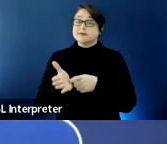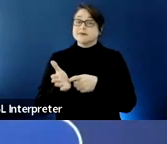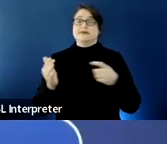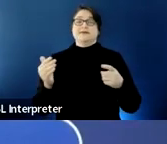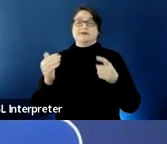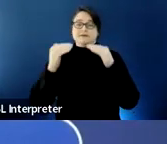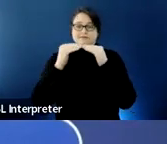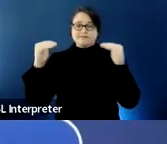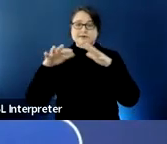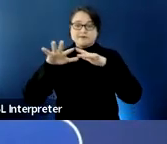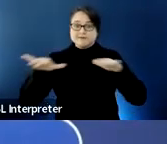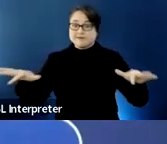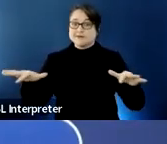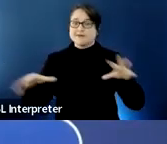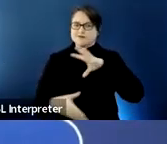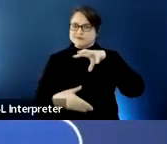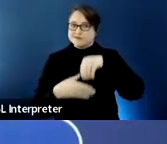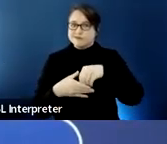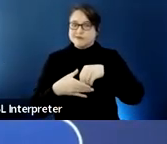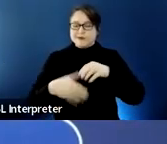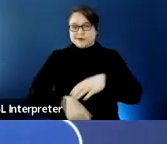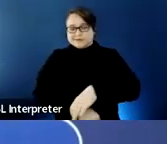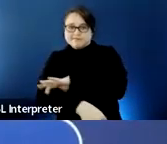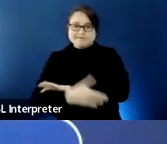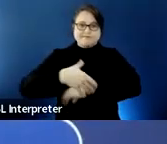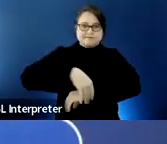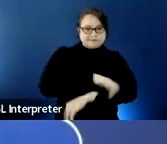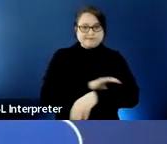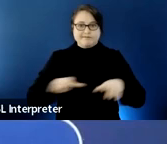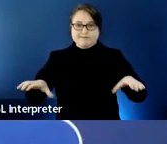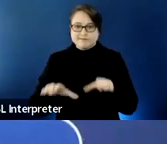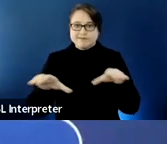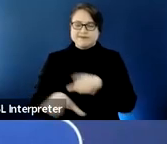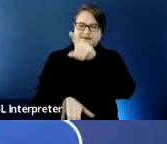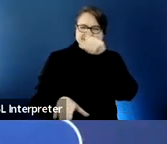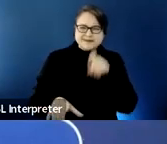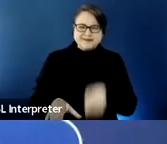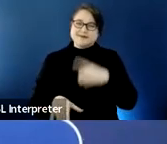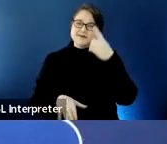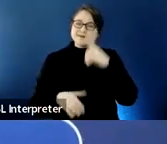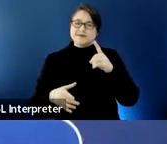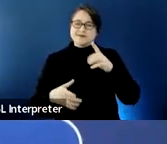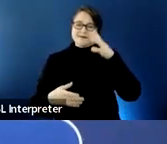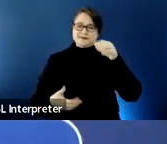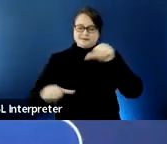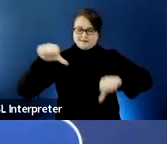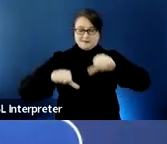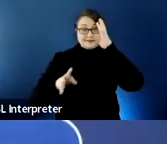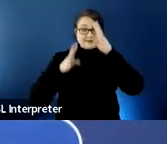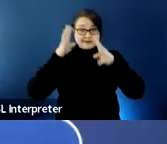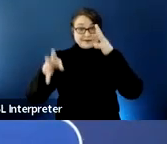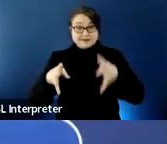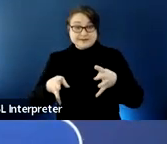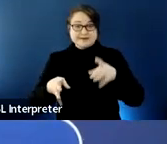engagement of our workforce are imperative to ensuring health equity in our science and interventions, and are committed to improving outreach